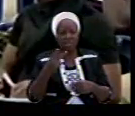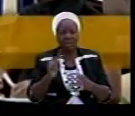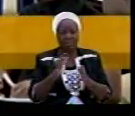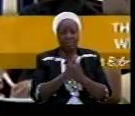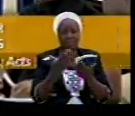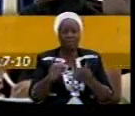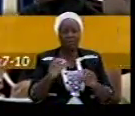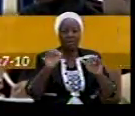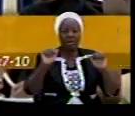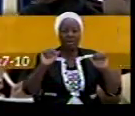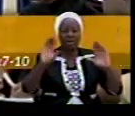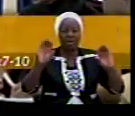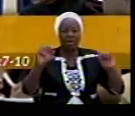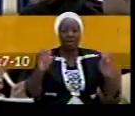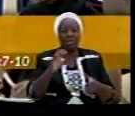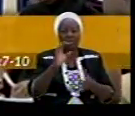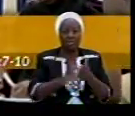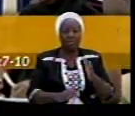Acts